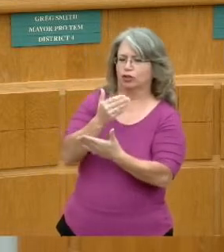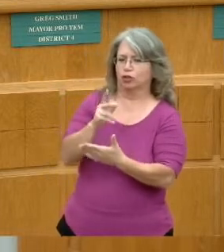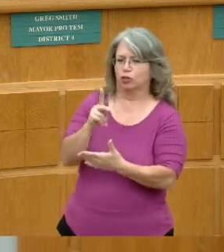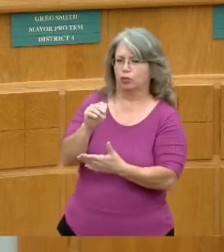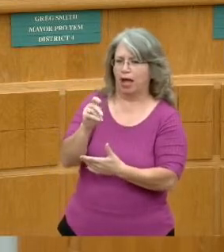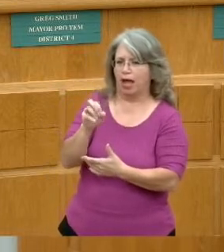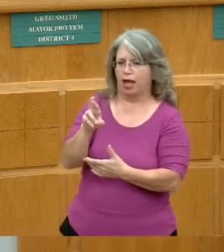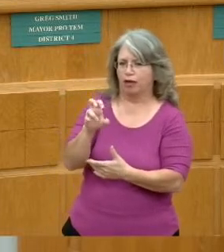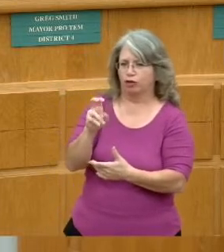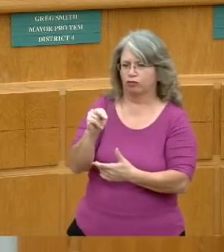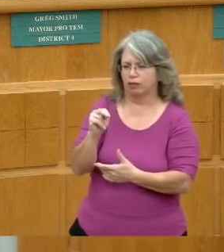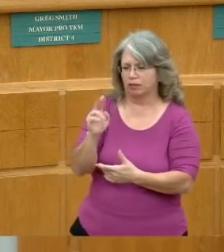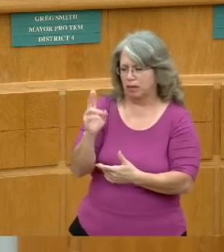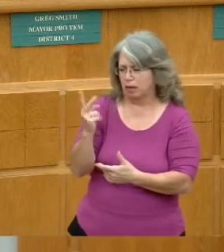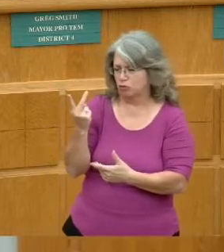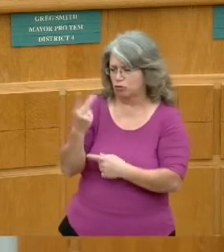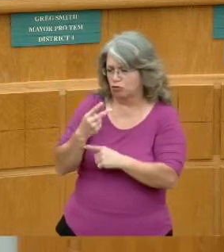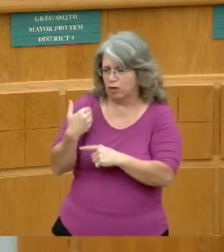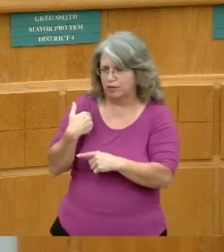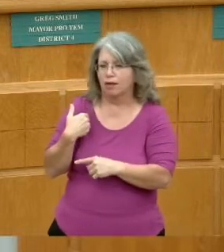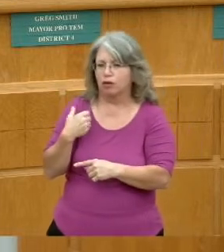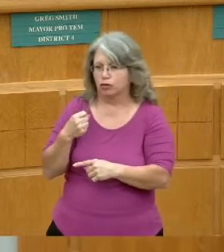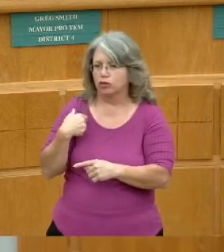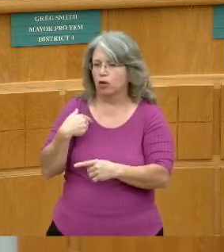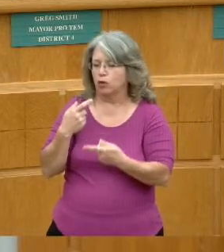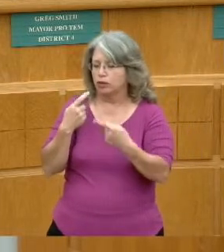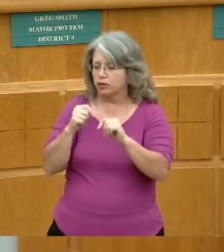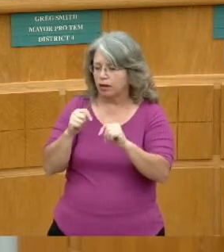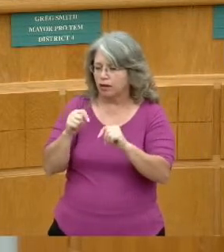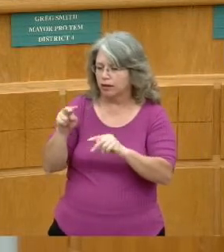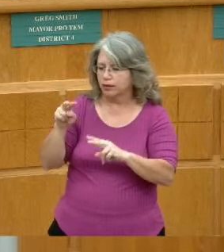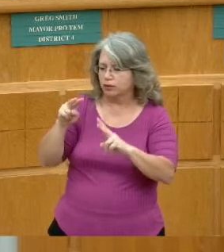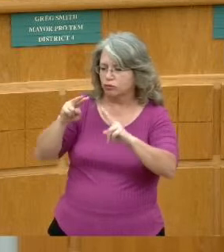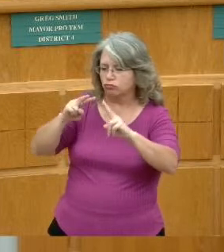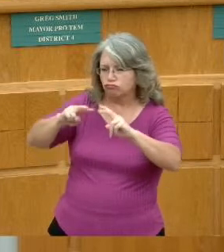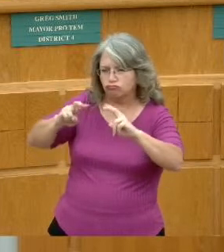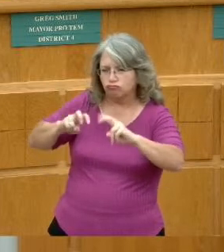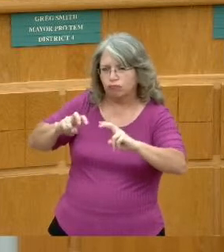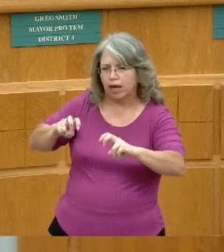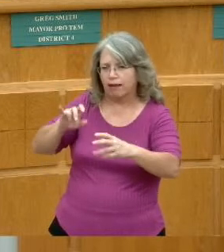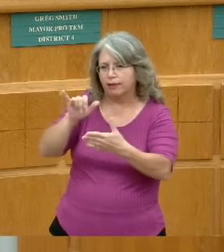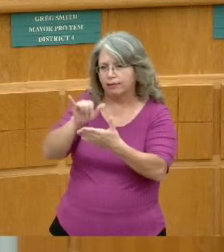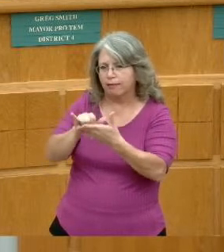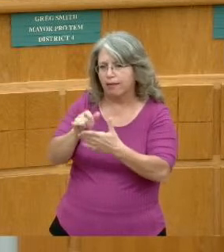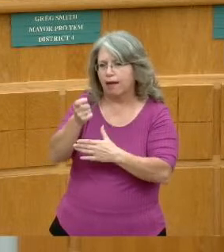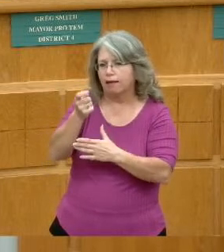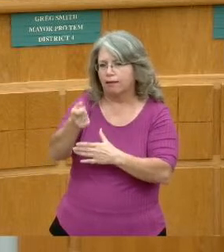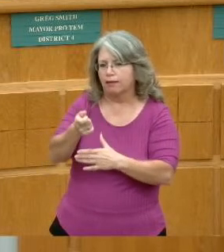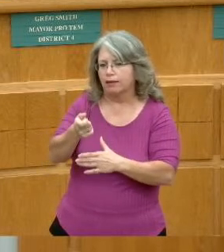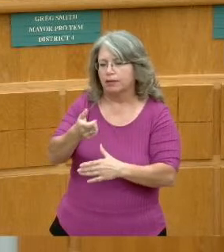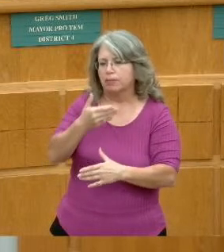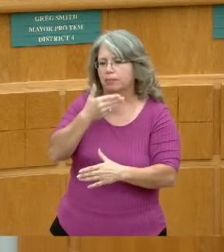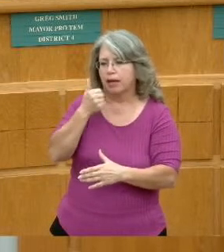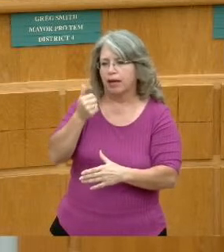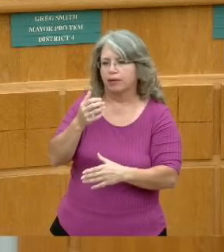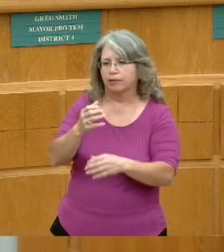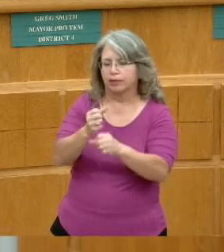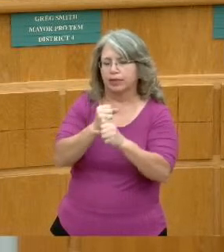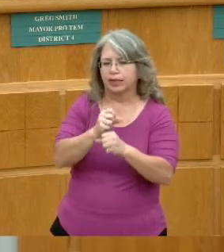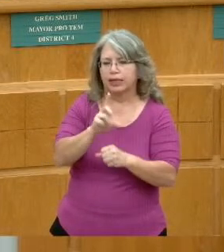And so since then, we've been just starting to organize ourselves into trying to get the data